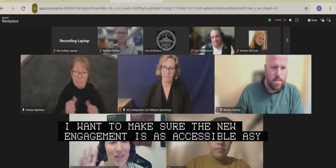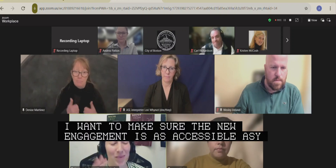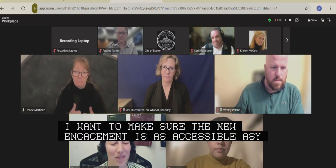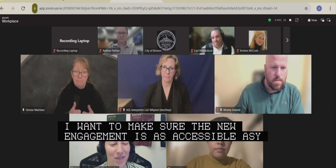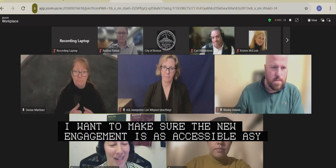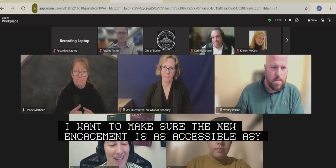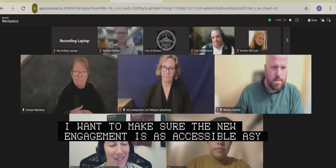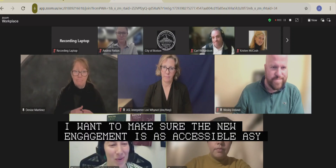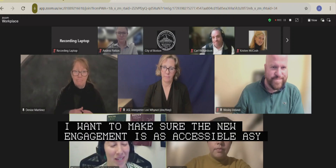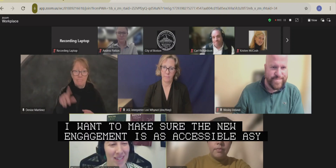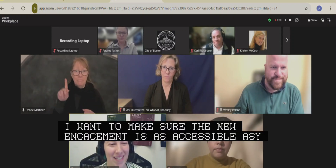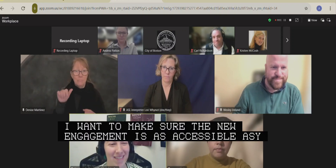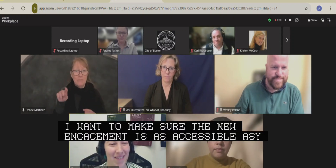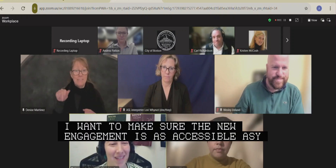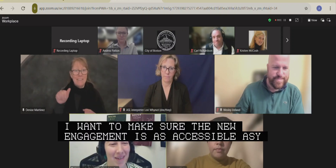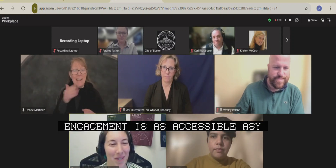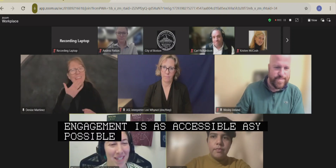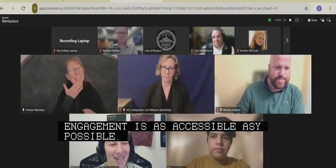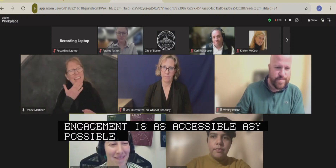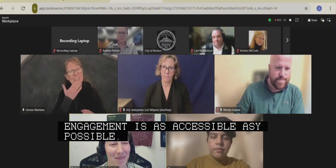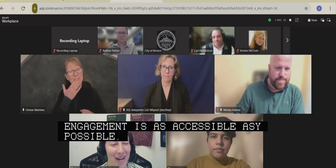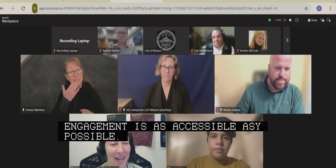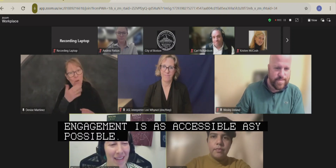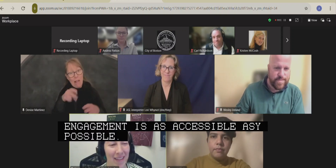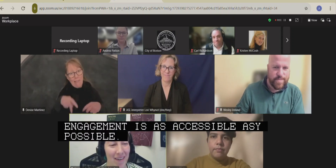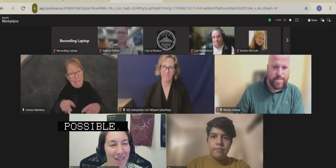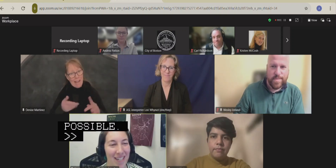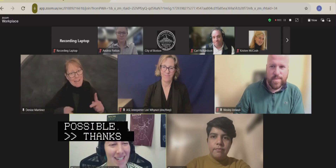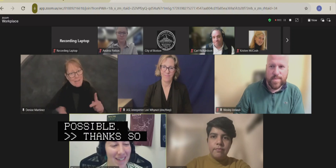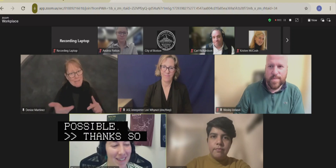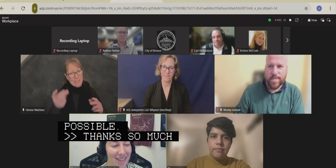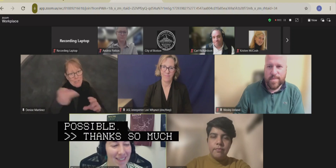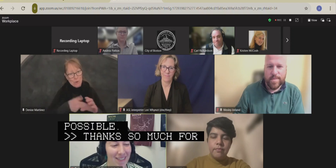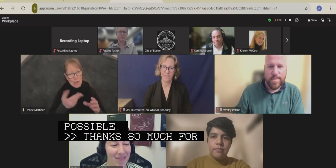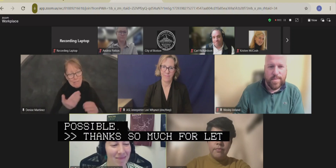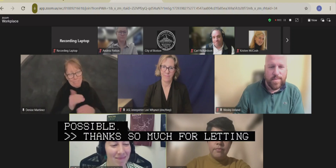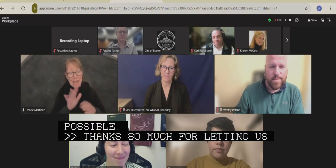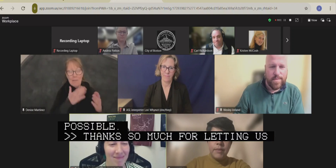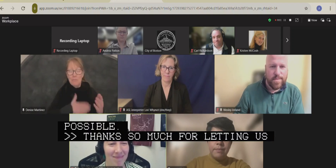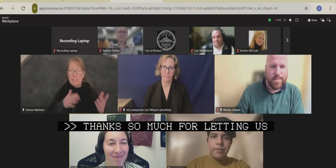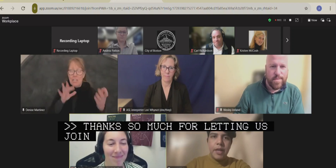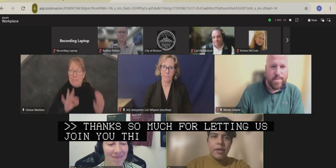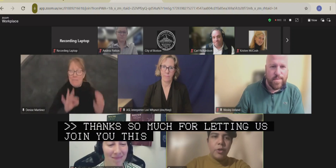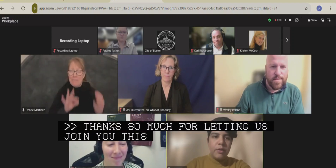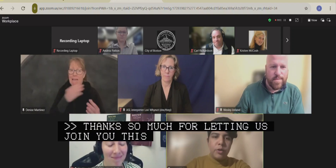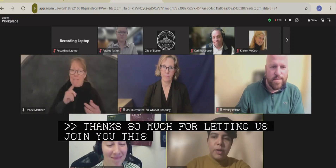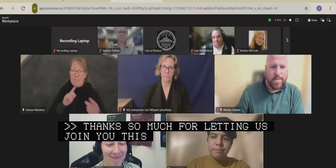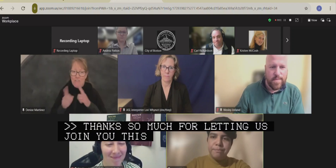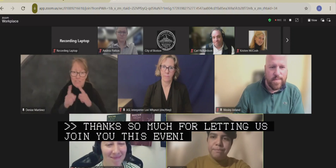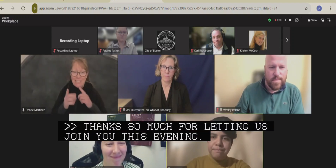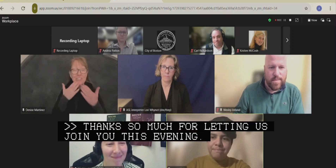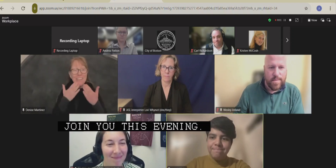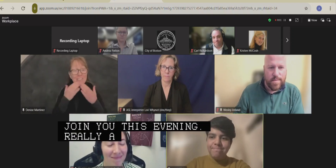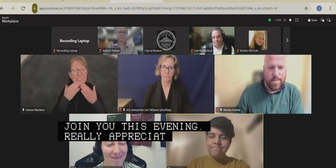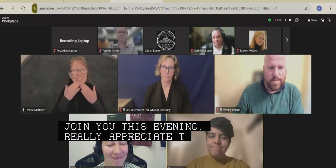Thank you all so much for letting us join you this evening. Really appreciate the feedback and the conversation. Thank you, everyone.